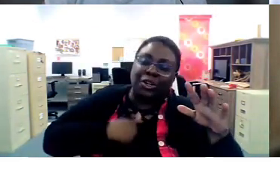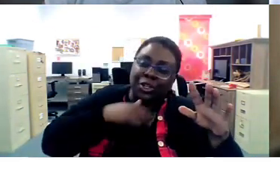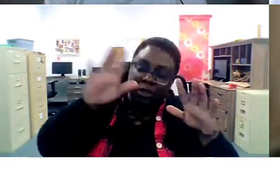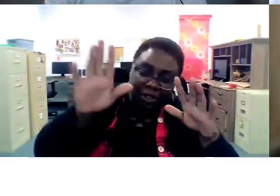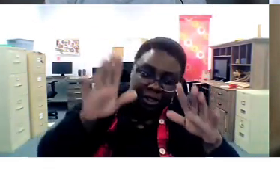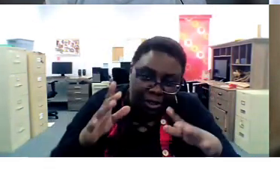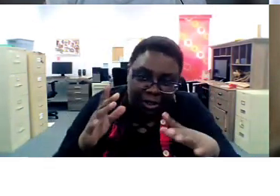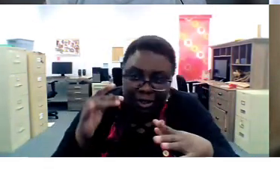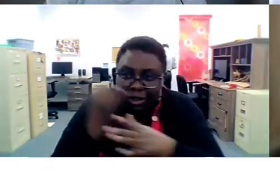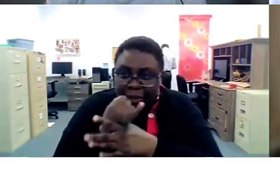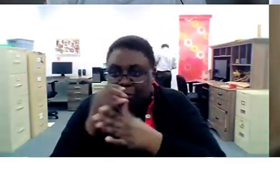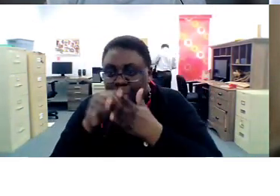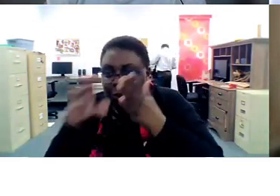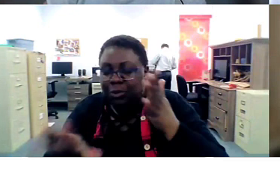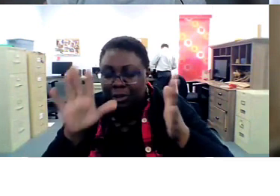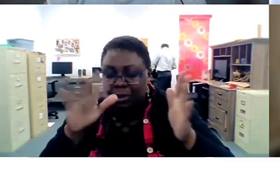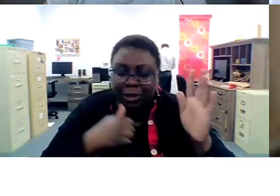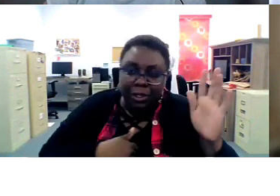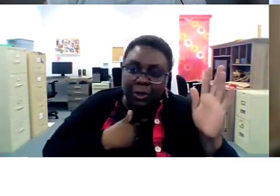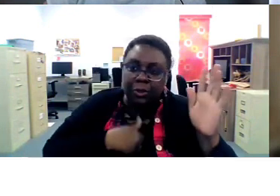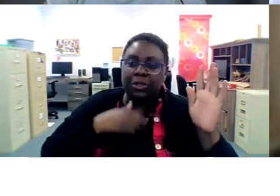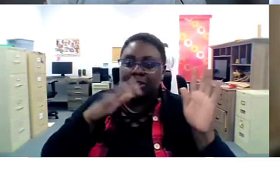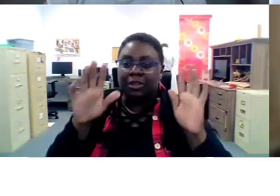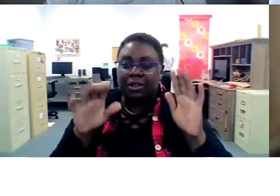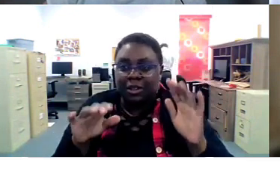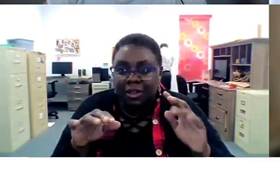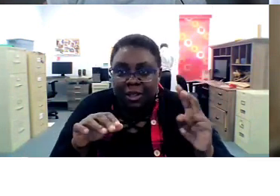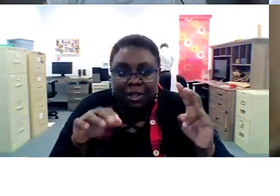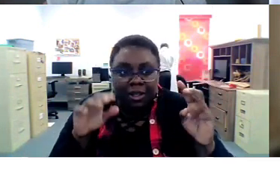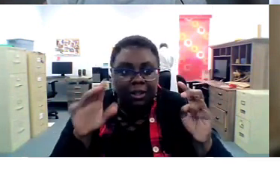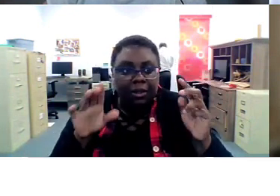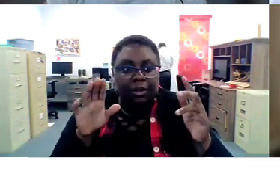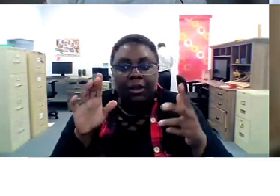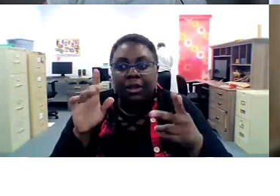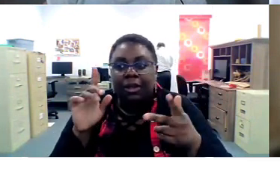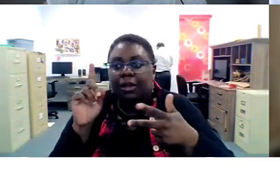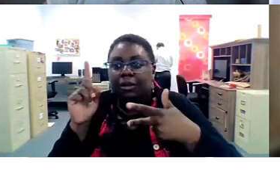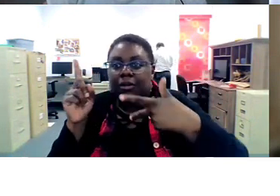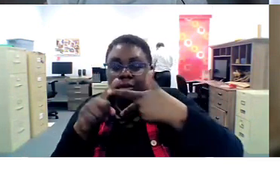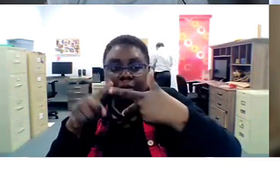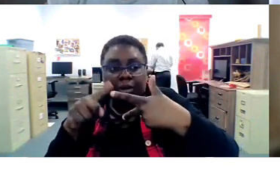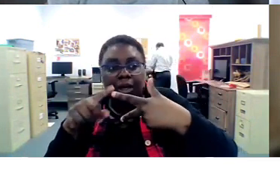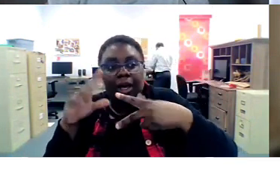Okay. Sorry about that interruption. Um,